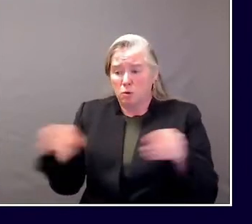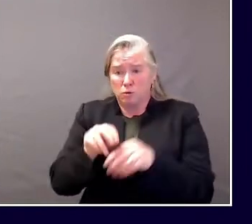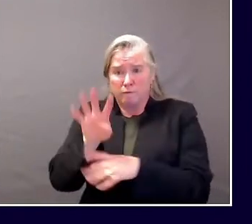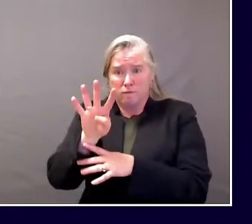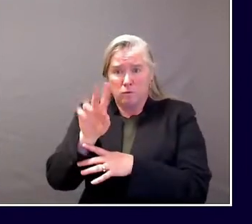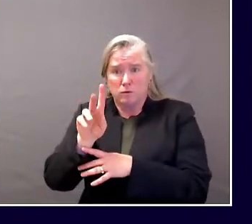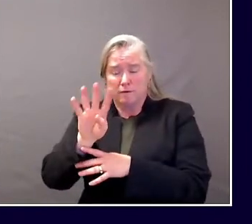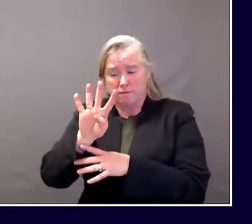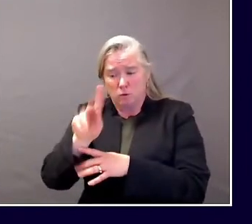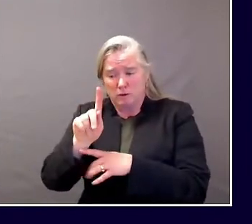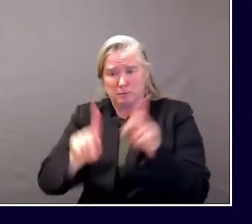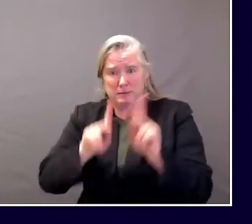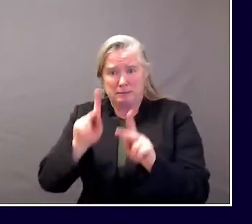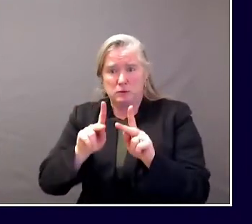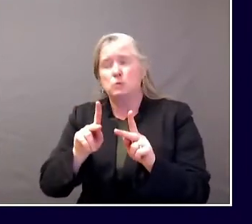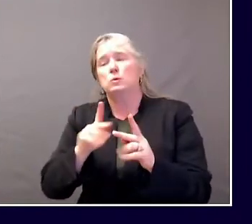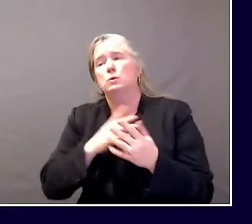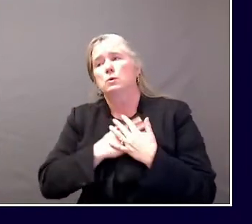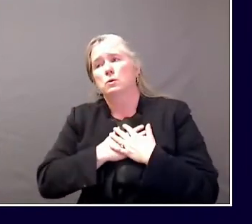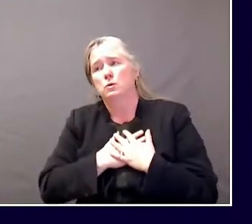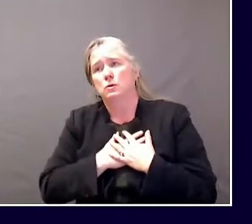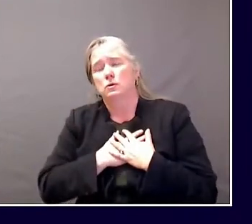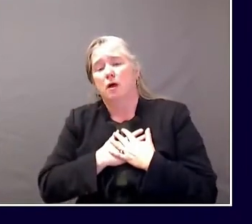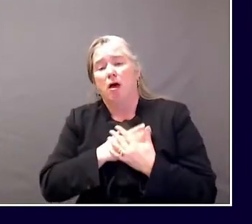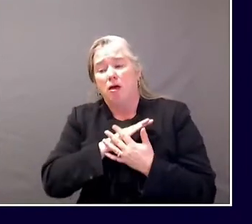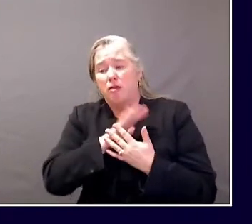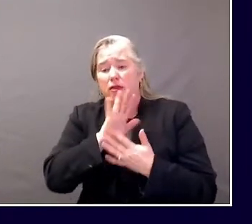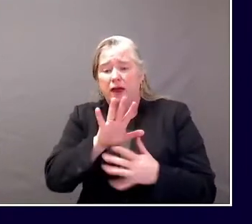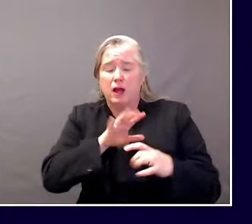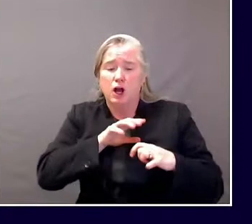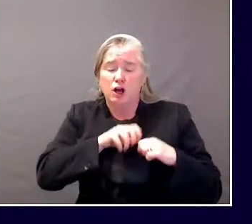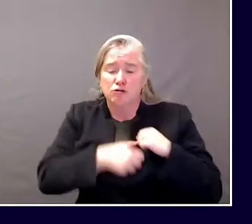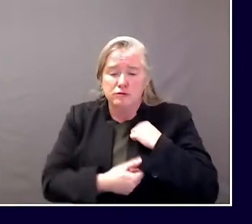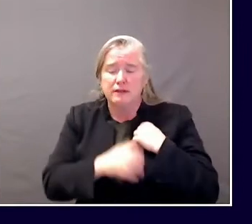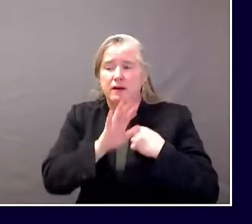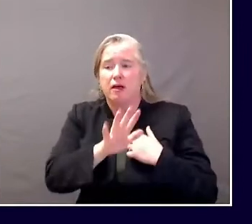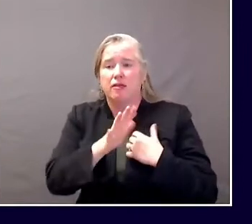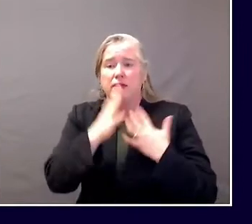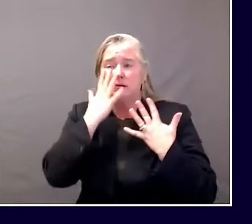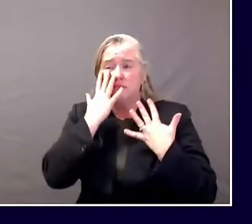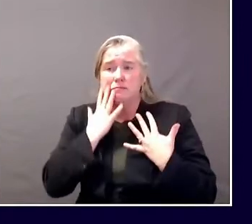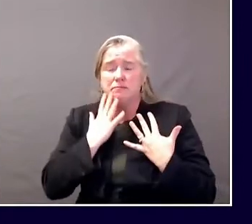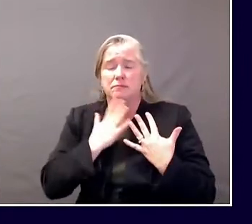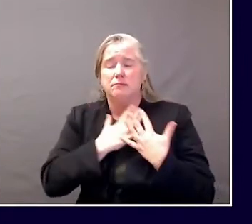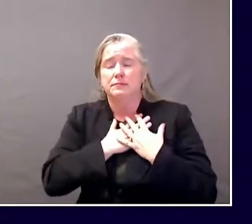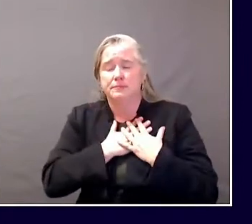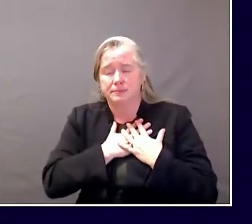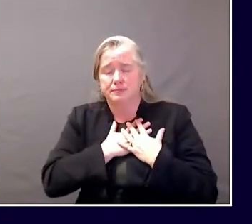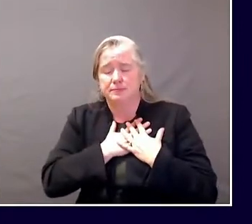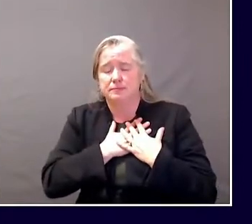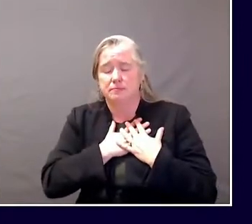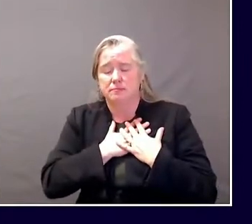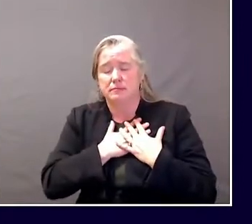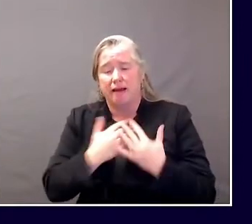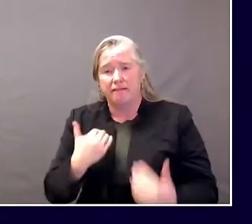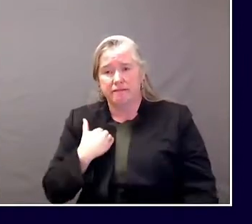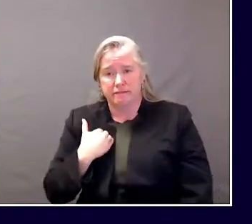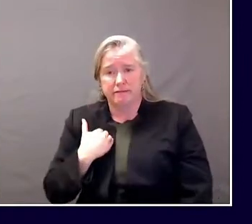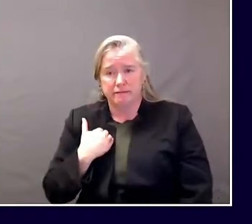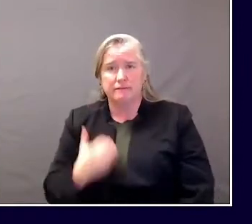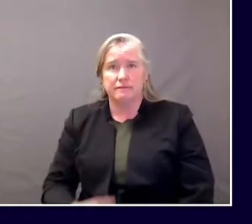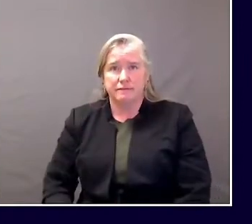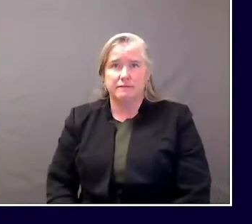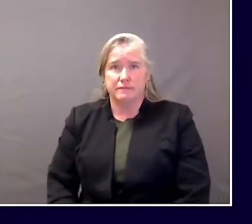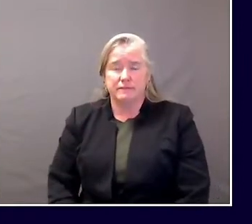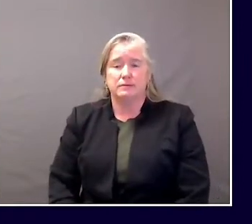we reported today, feel all the grief that comes with a death associated with COVID-19. So as